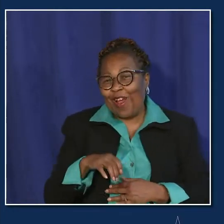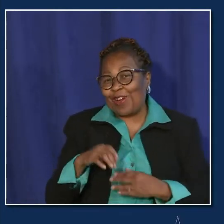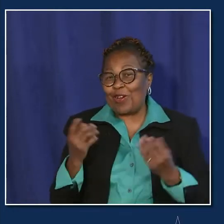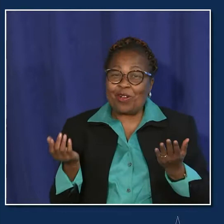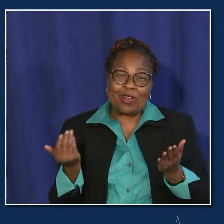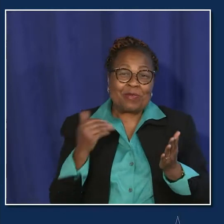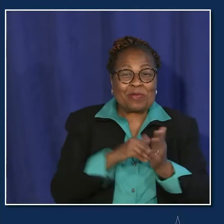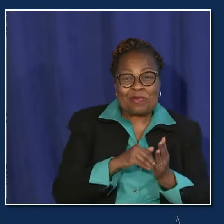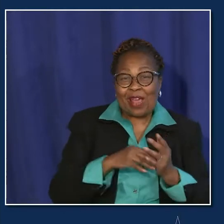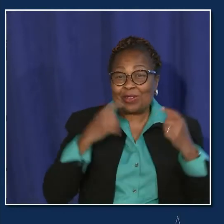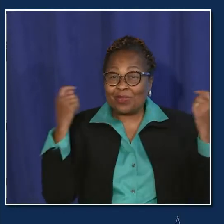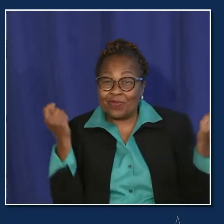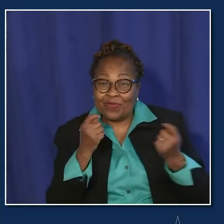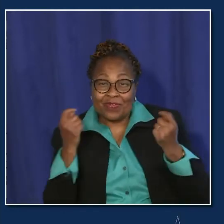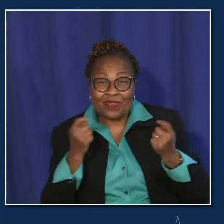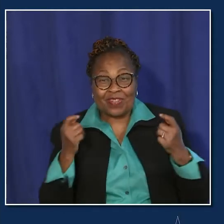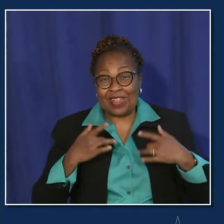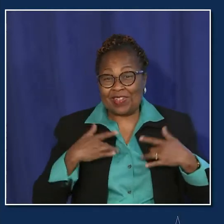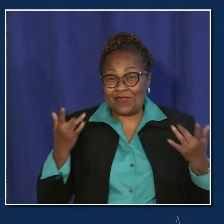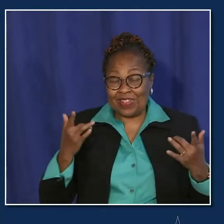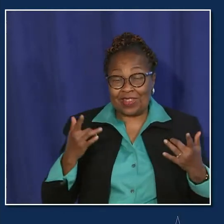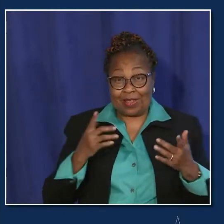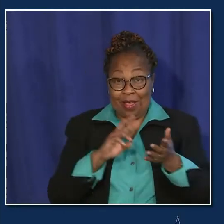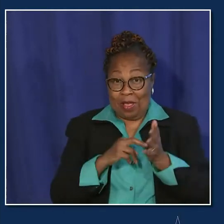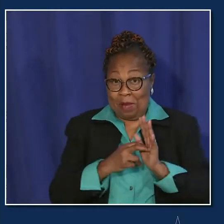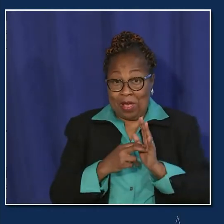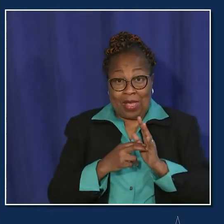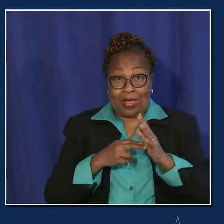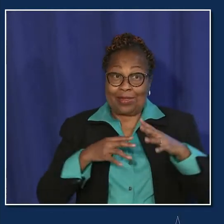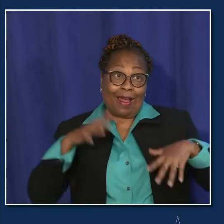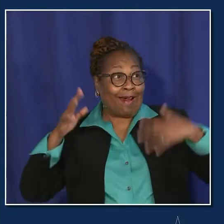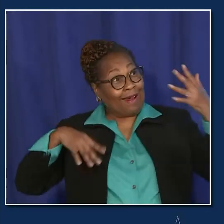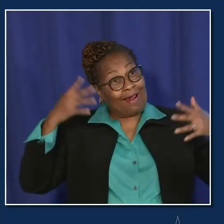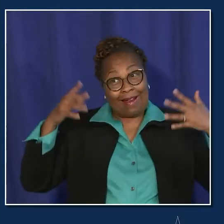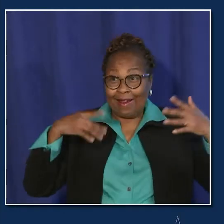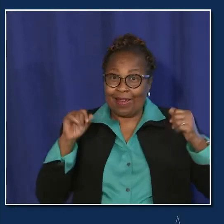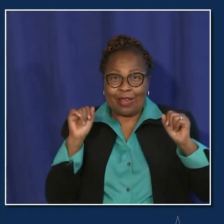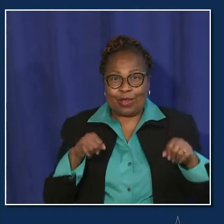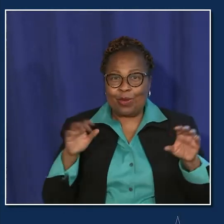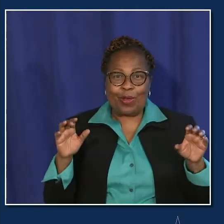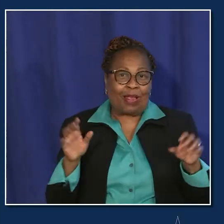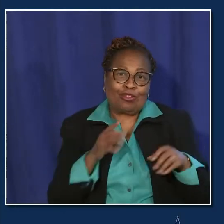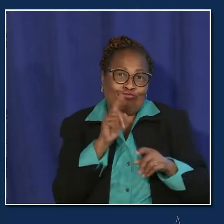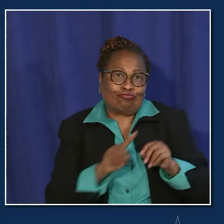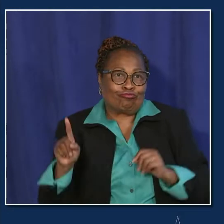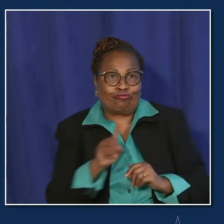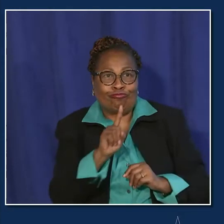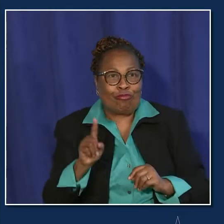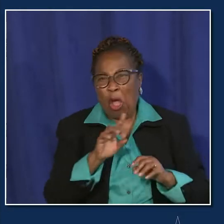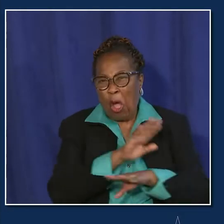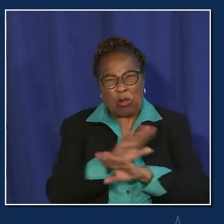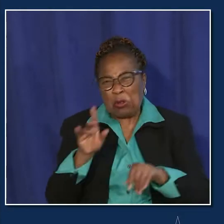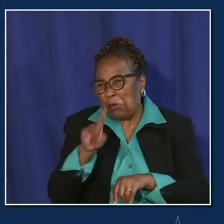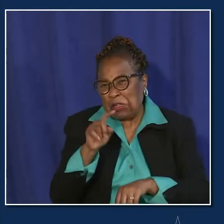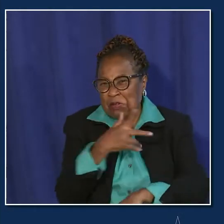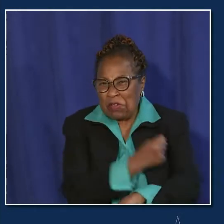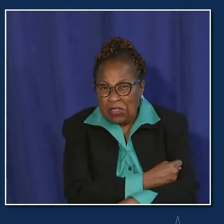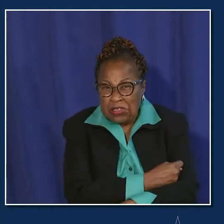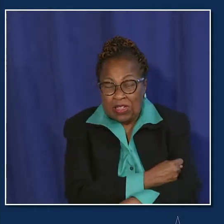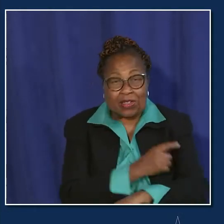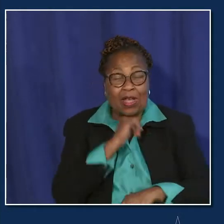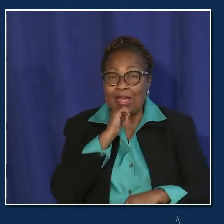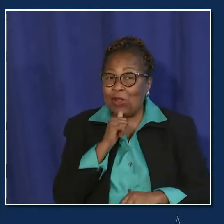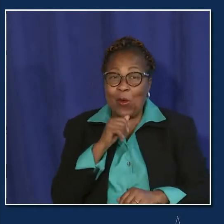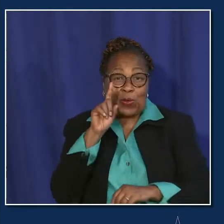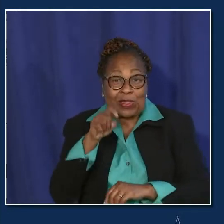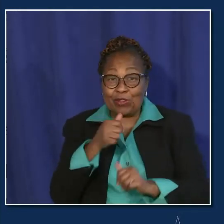fairs and festivals. But that doesn't mean this is a free-for-all and that people can skip out on being fully vaccinated and not